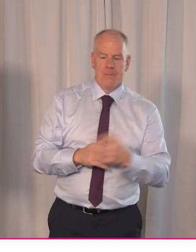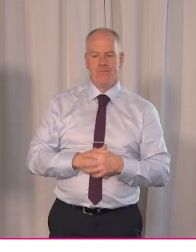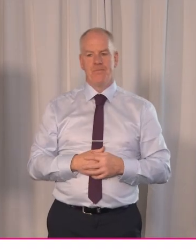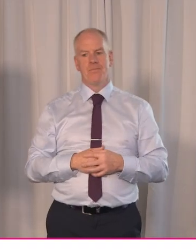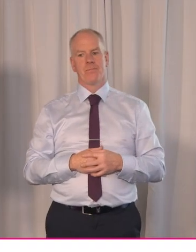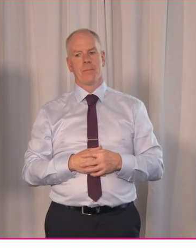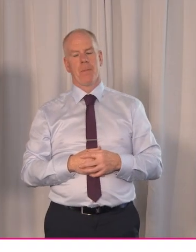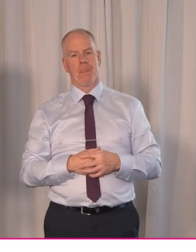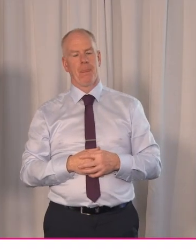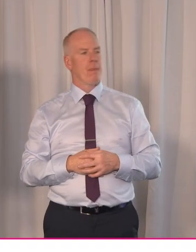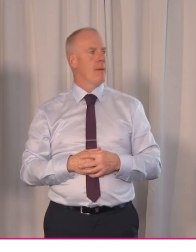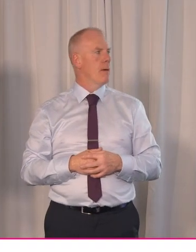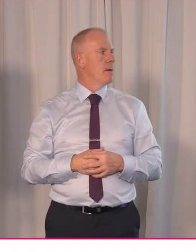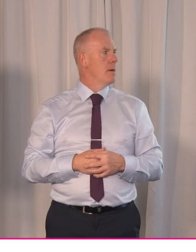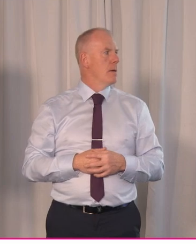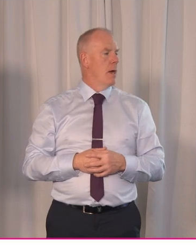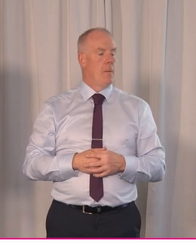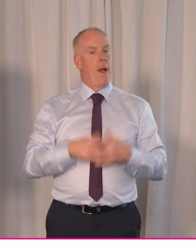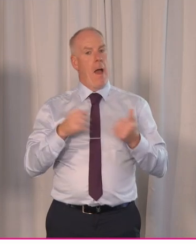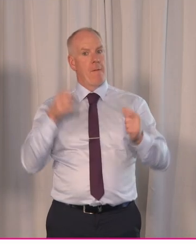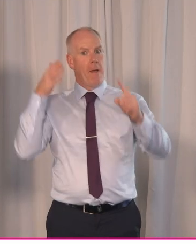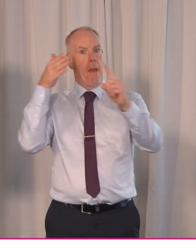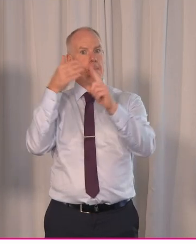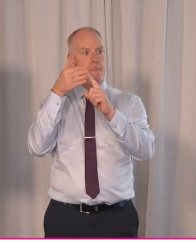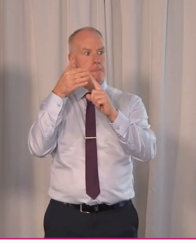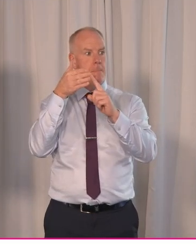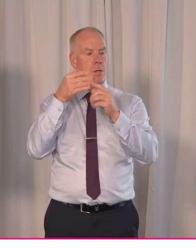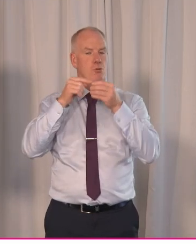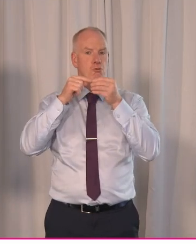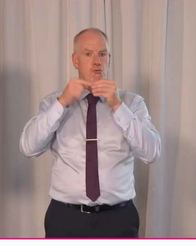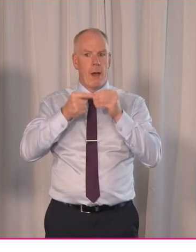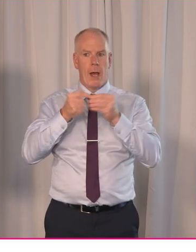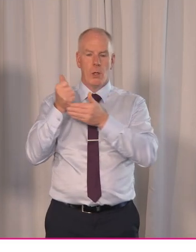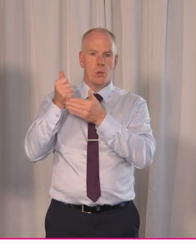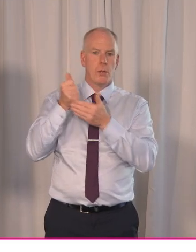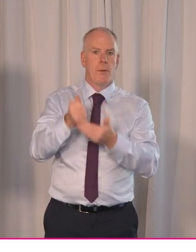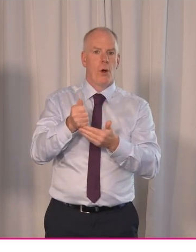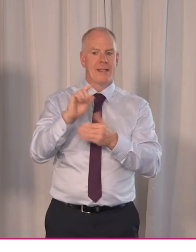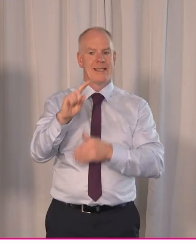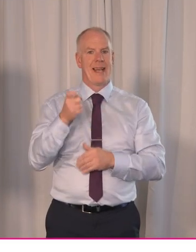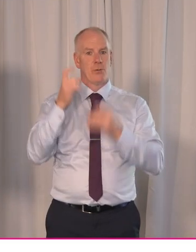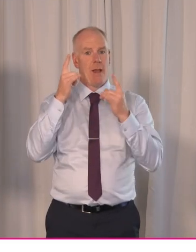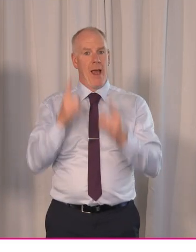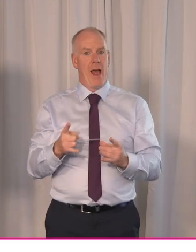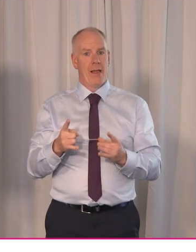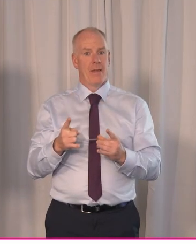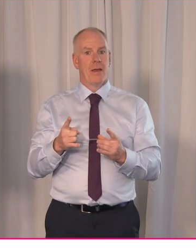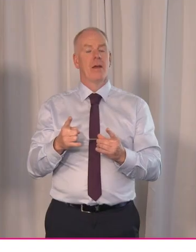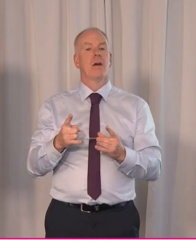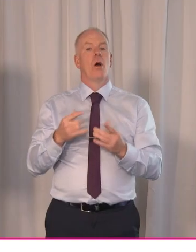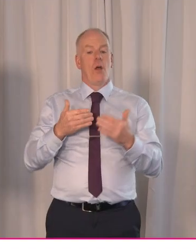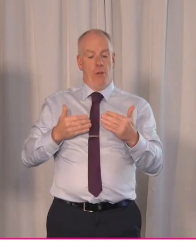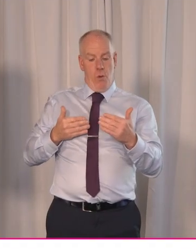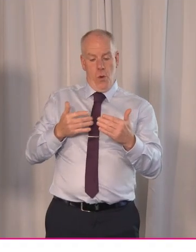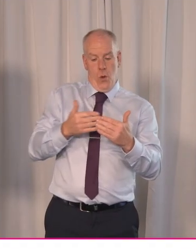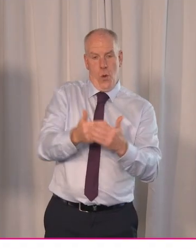We also have an ambition to really try and support sexual health across the developmental